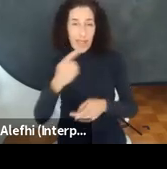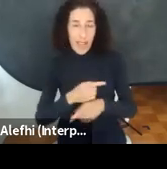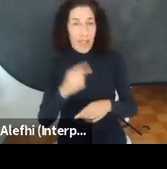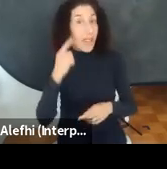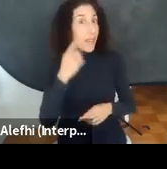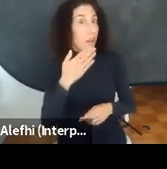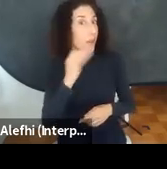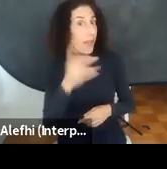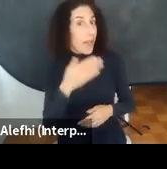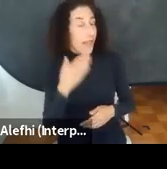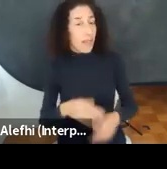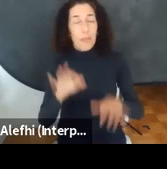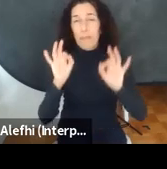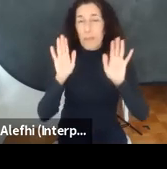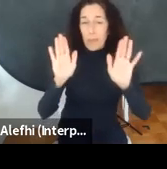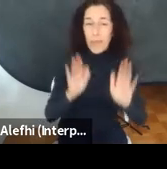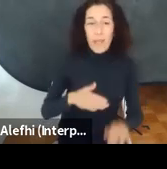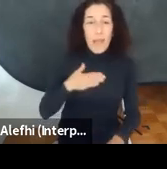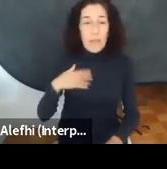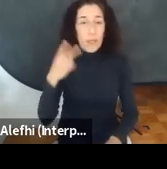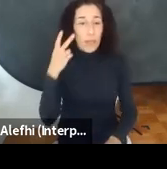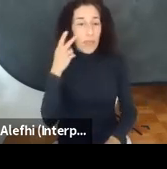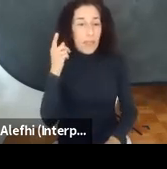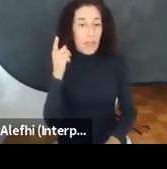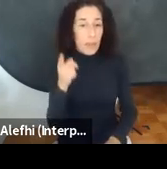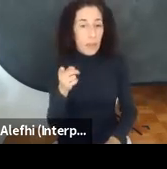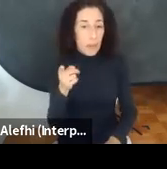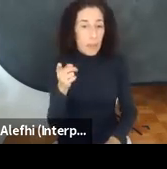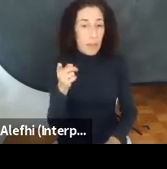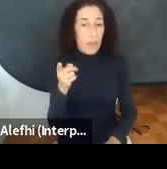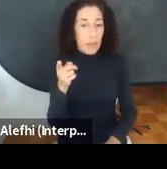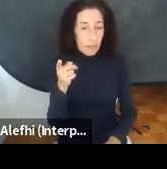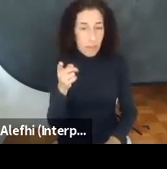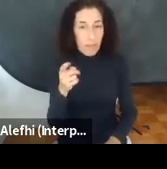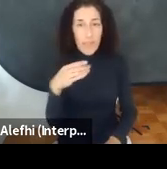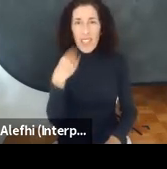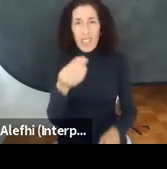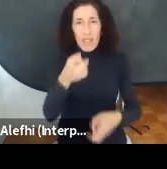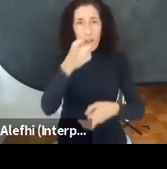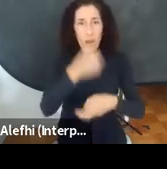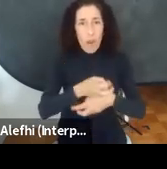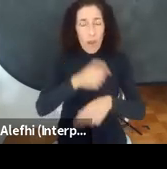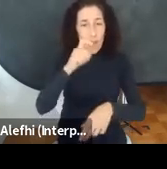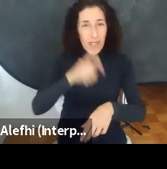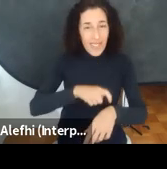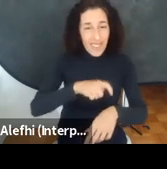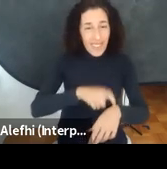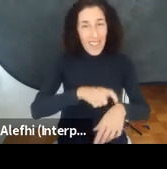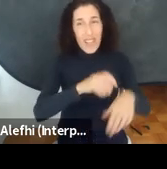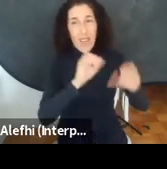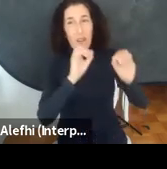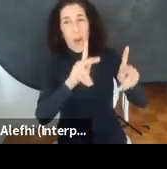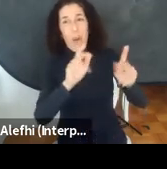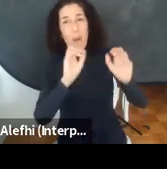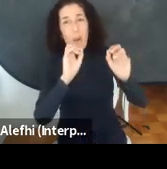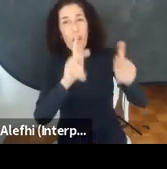It's always great to see you. Donna, keep giving him a hard time. You know? I will. Okay. I know you will. All right.